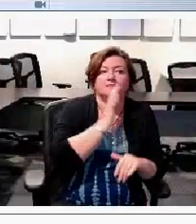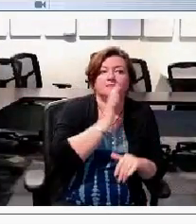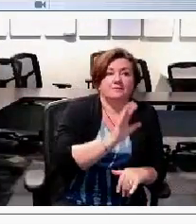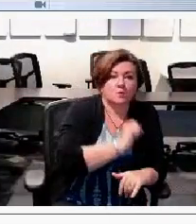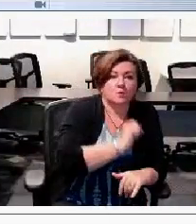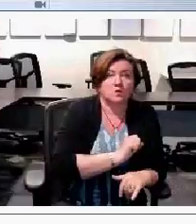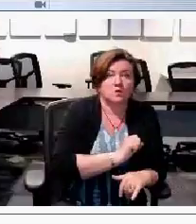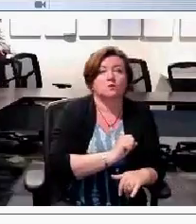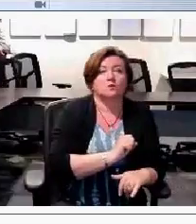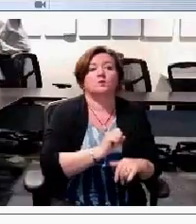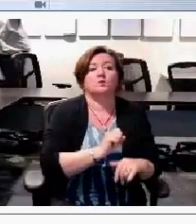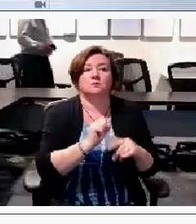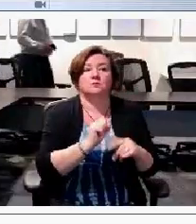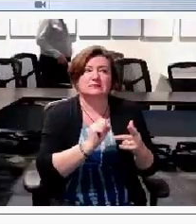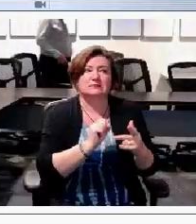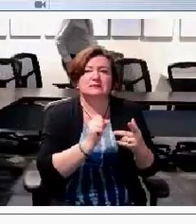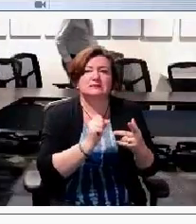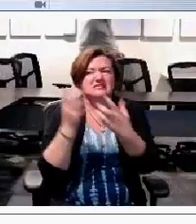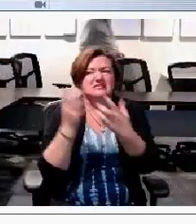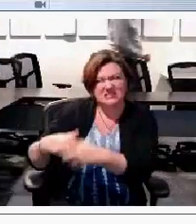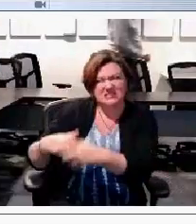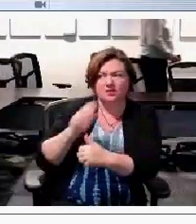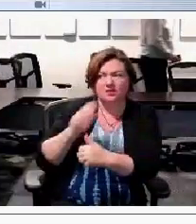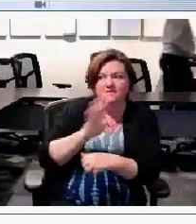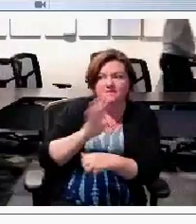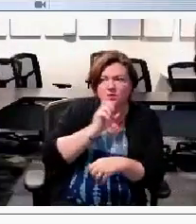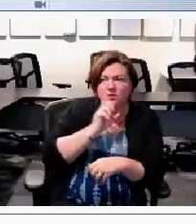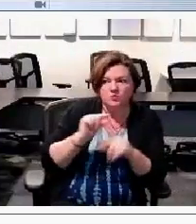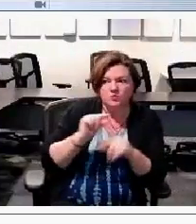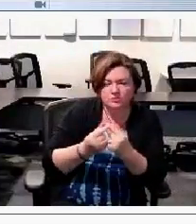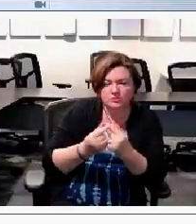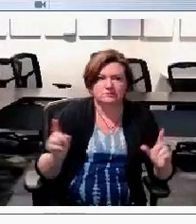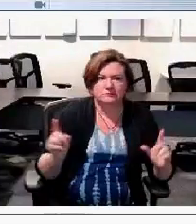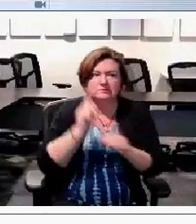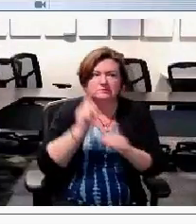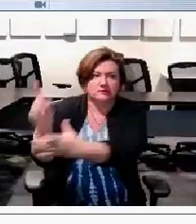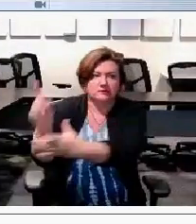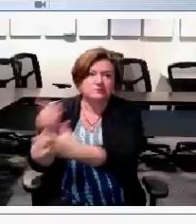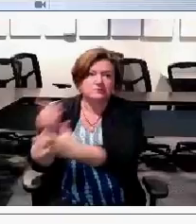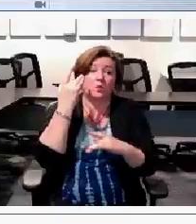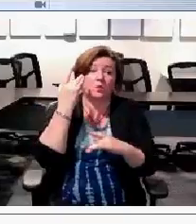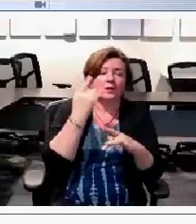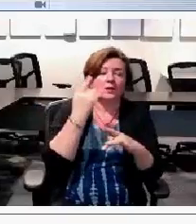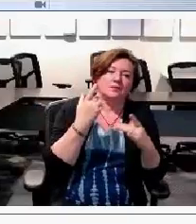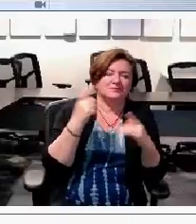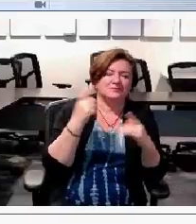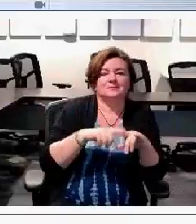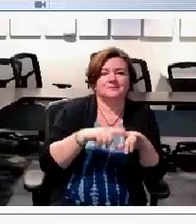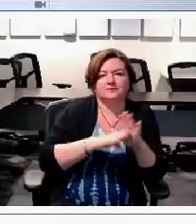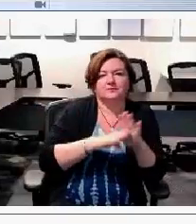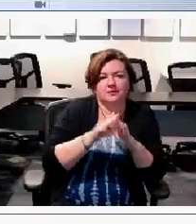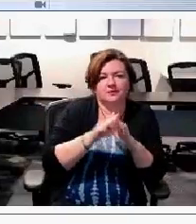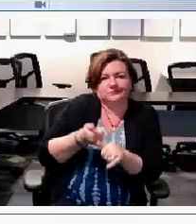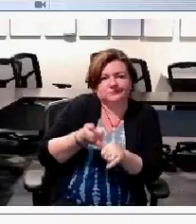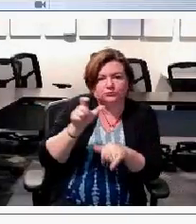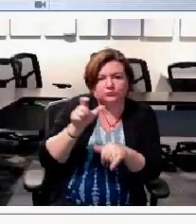in our four-year-old group, and it's really based more on development than age. But the kindergarten group, one day a